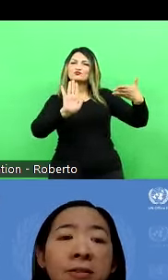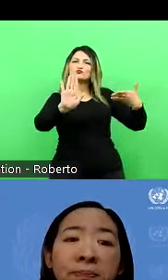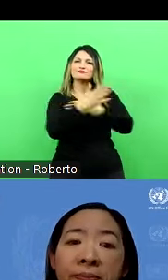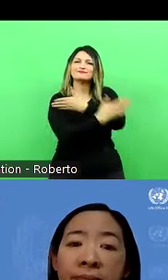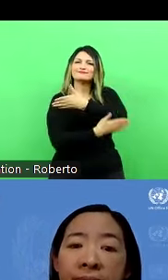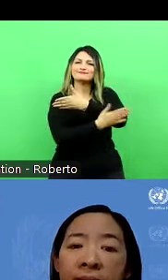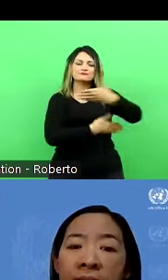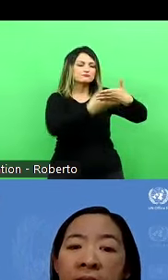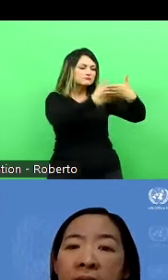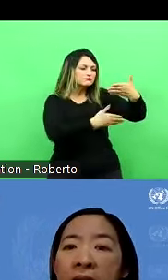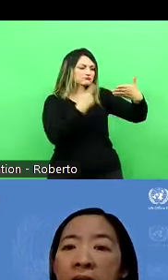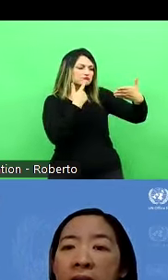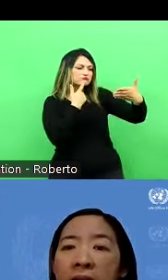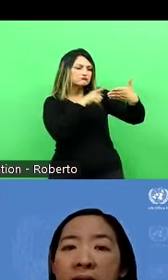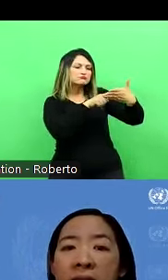cycle.